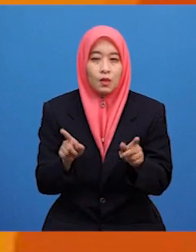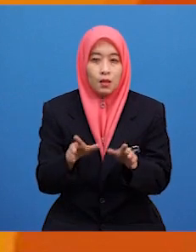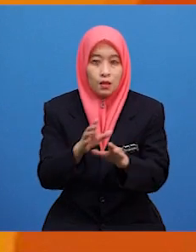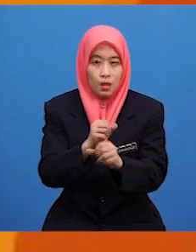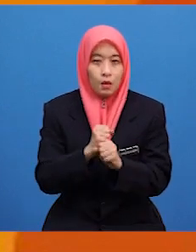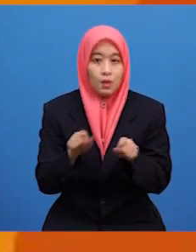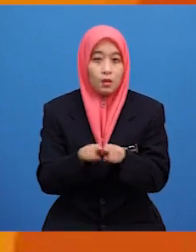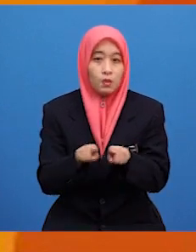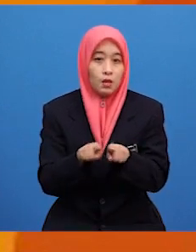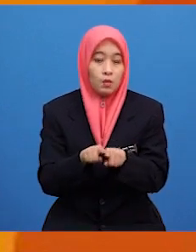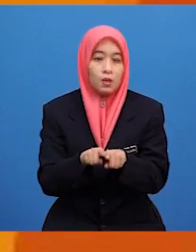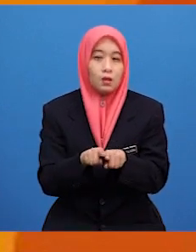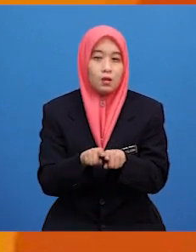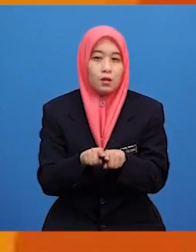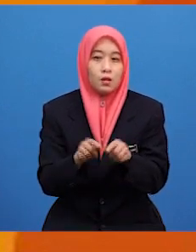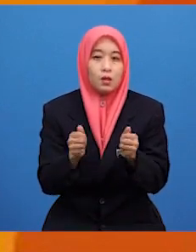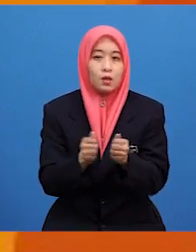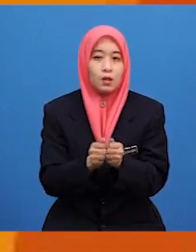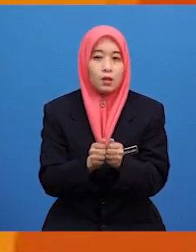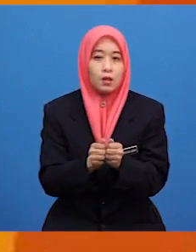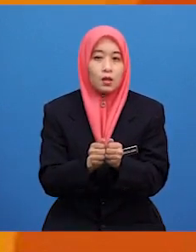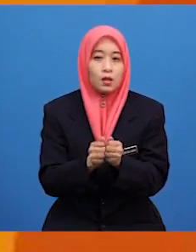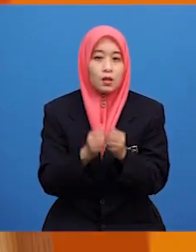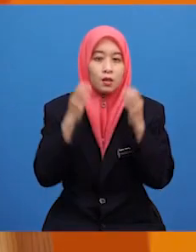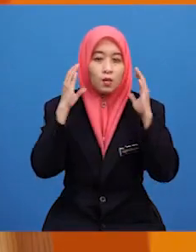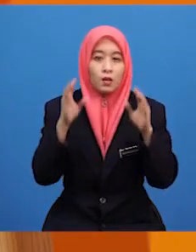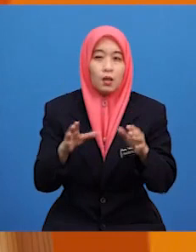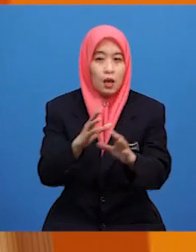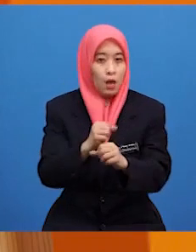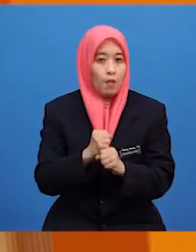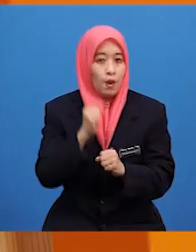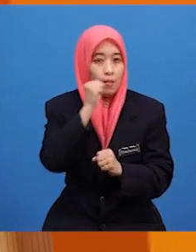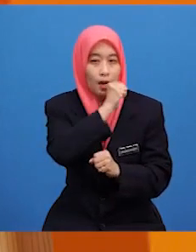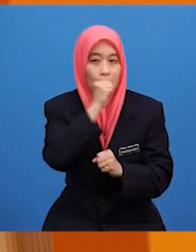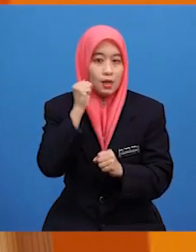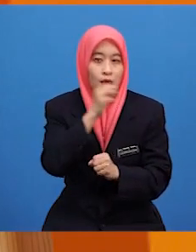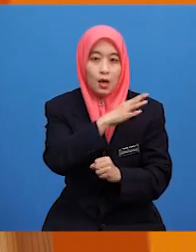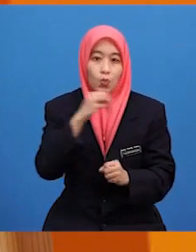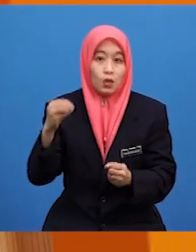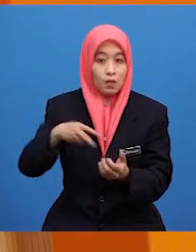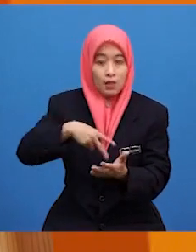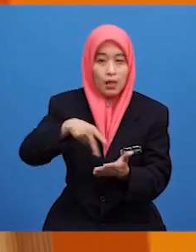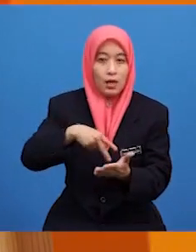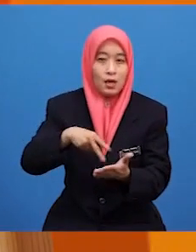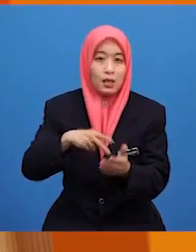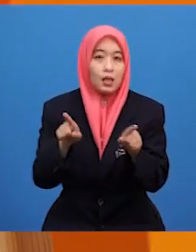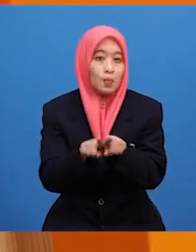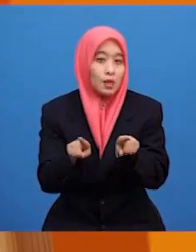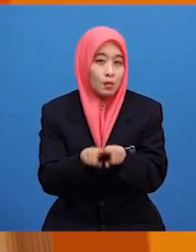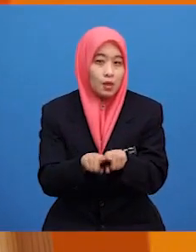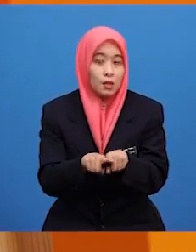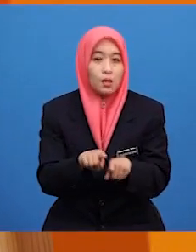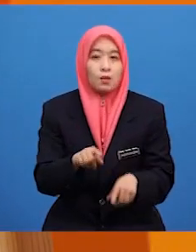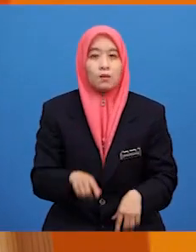I could sing and dance. Well, I am glad you did, Yolo. Well, I